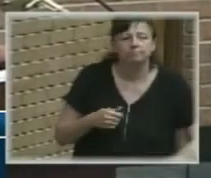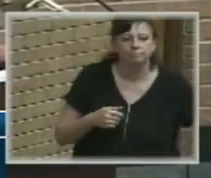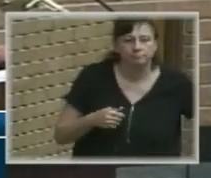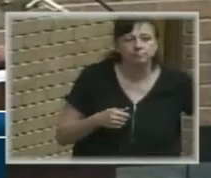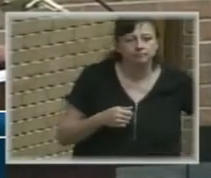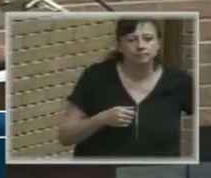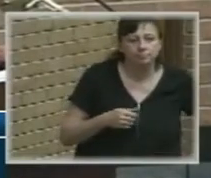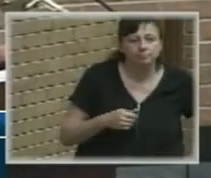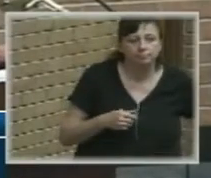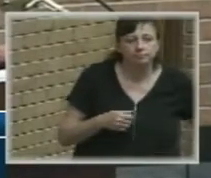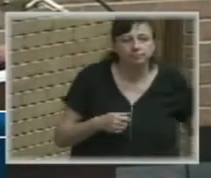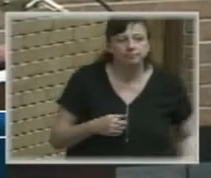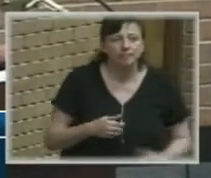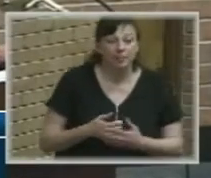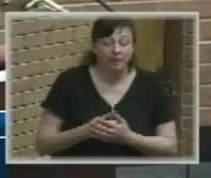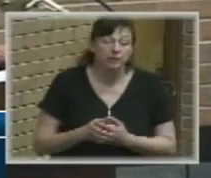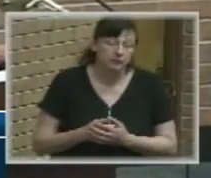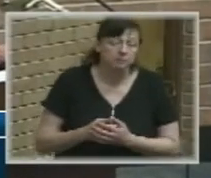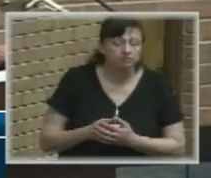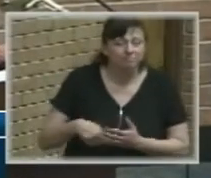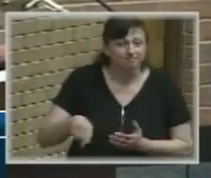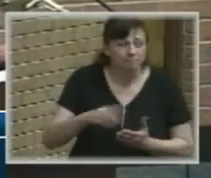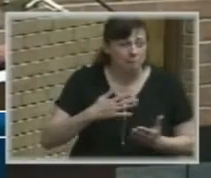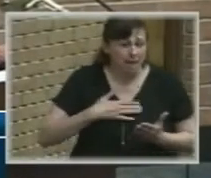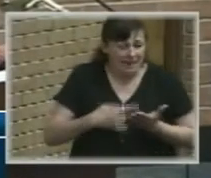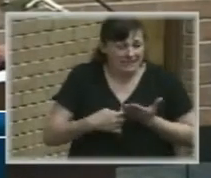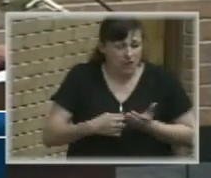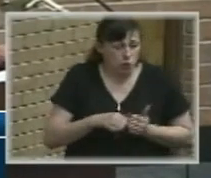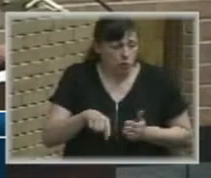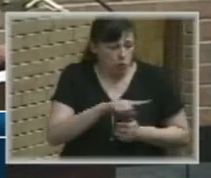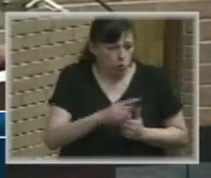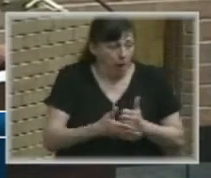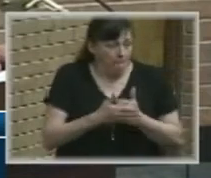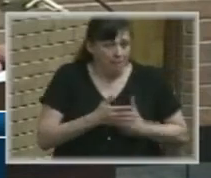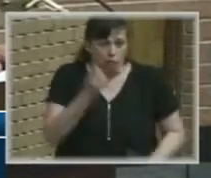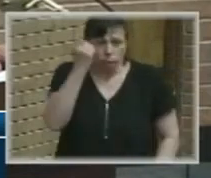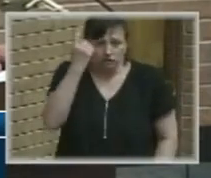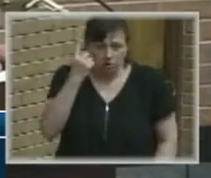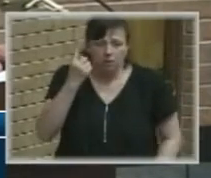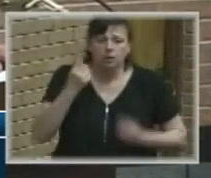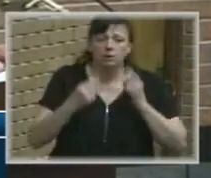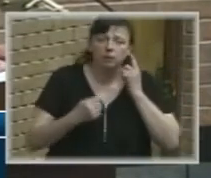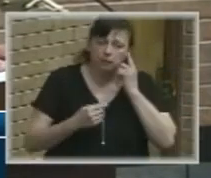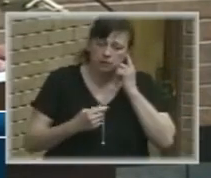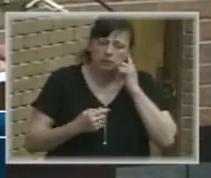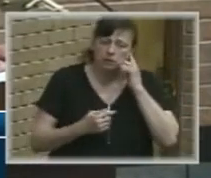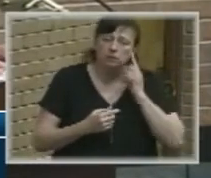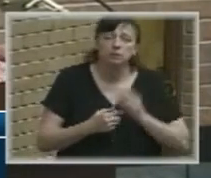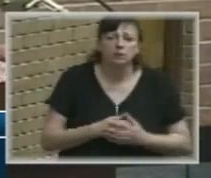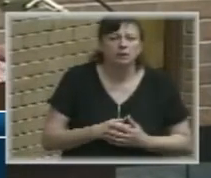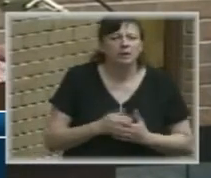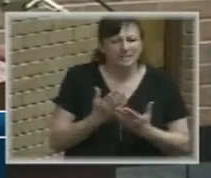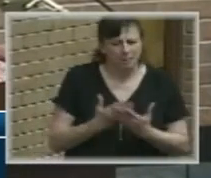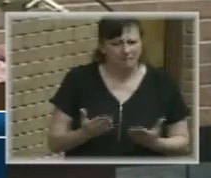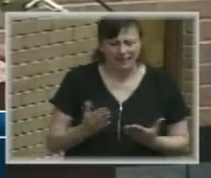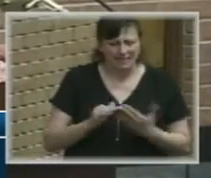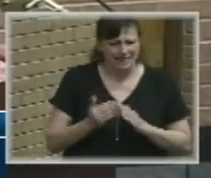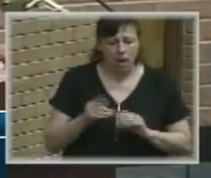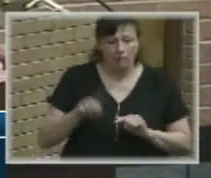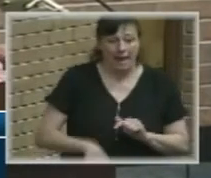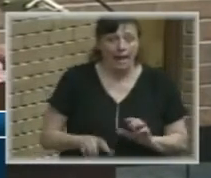because one of the things I learned from talking to some of you and others is that there's some things the town can't